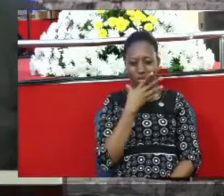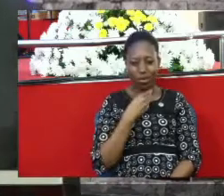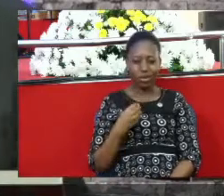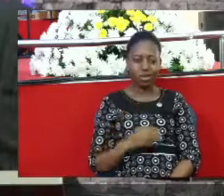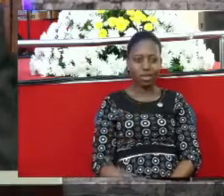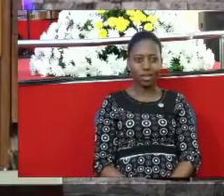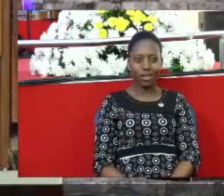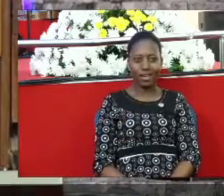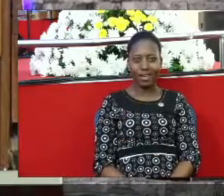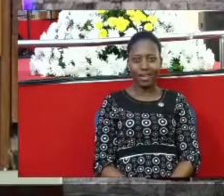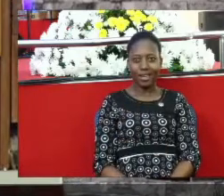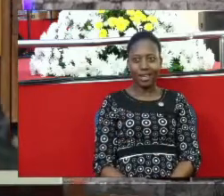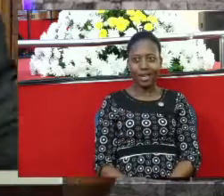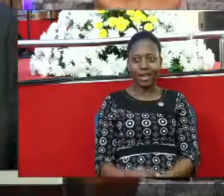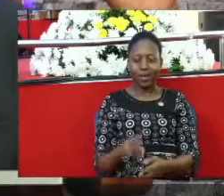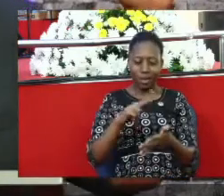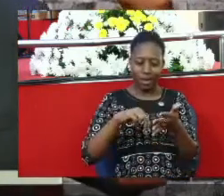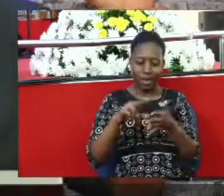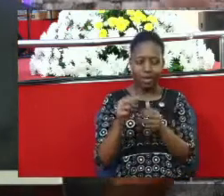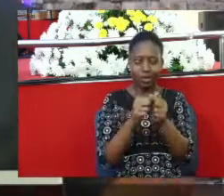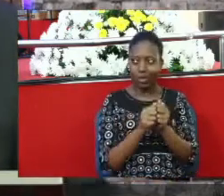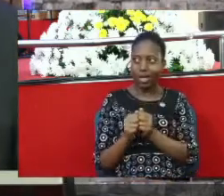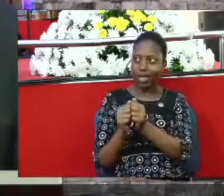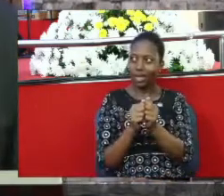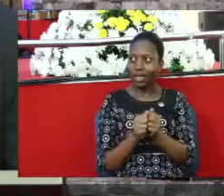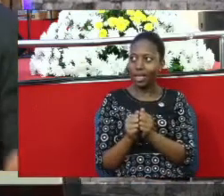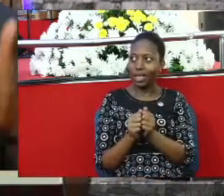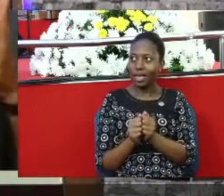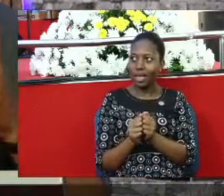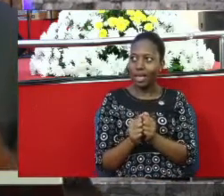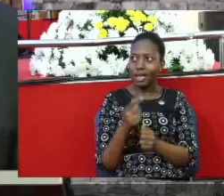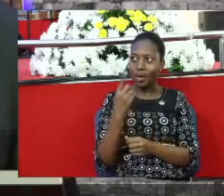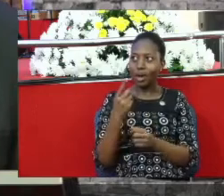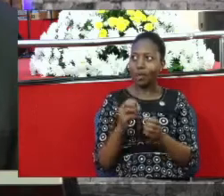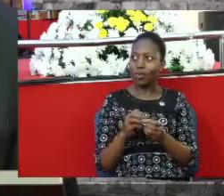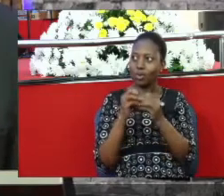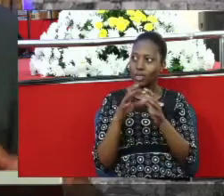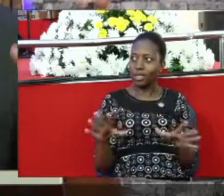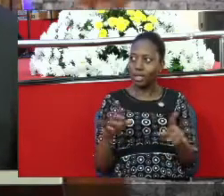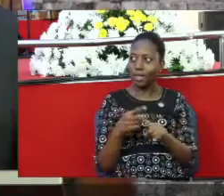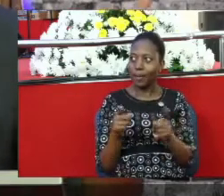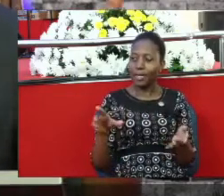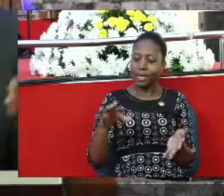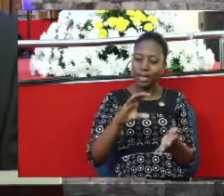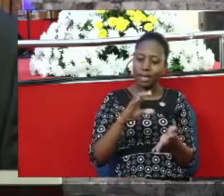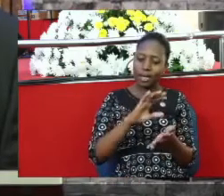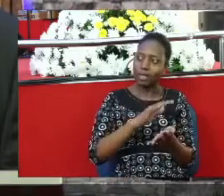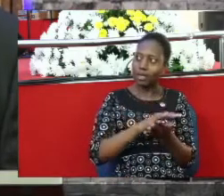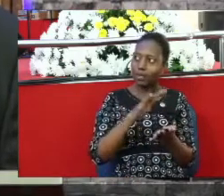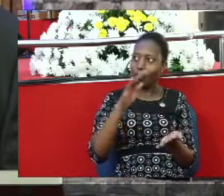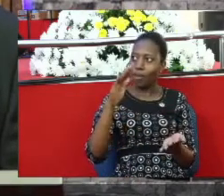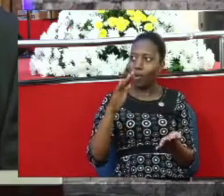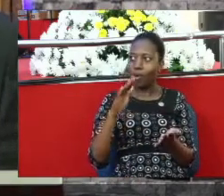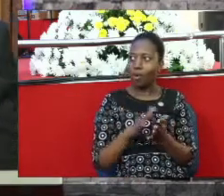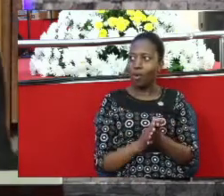Okay, let's read it together. There is one who scatters, yet increases more, and there is one who withholds more